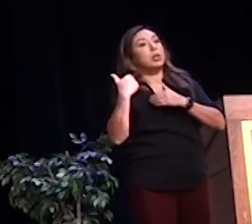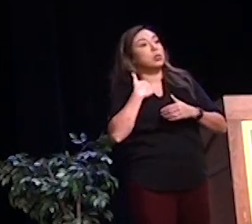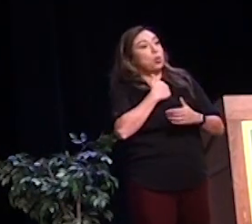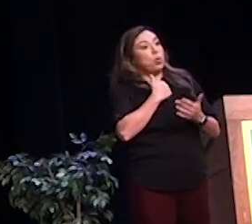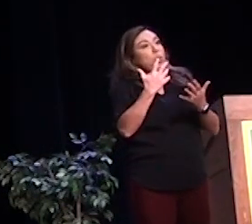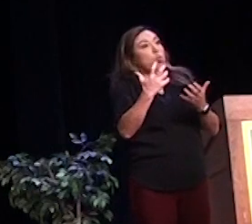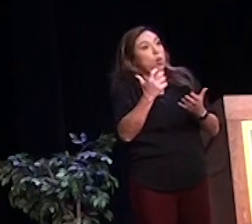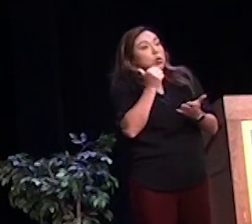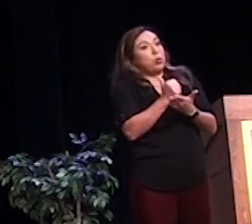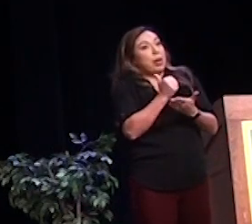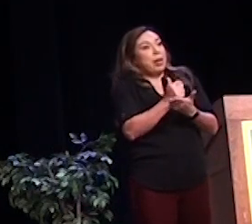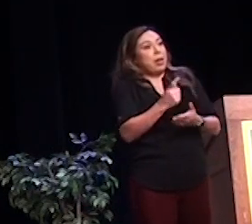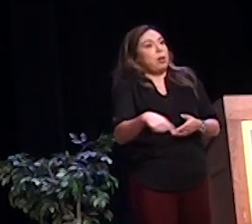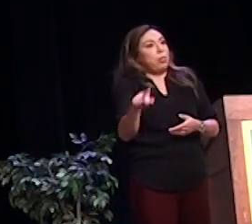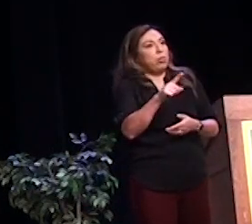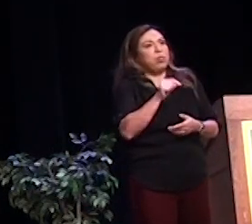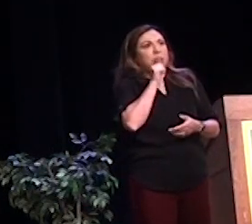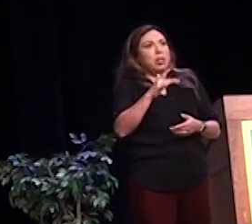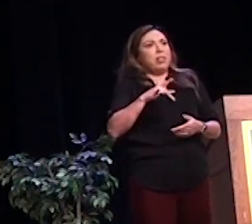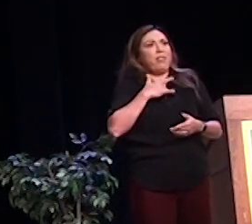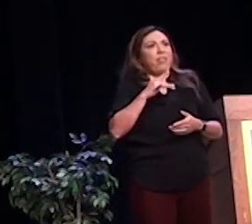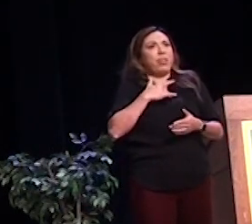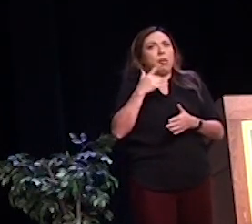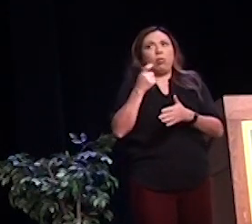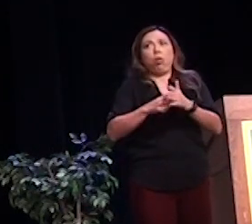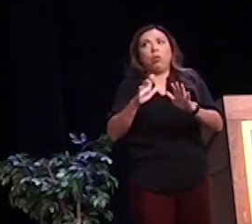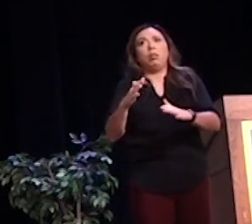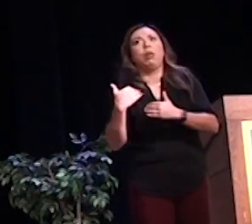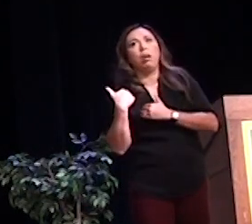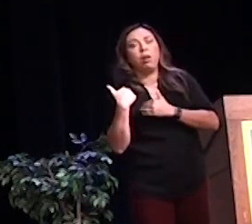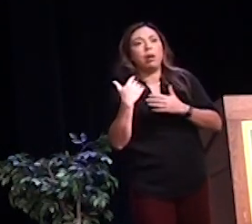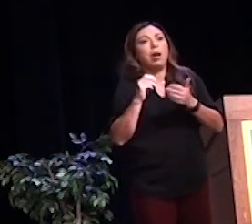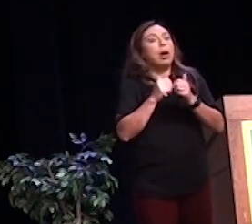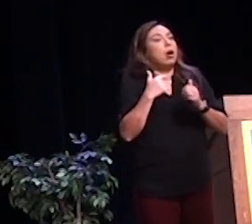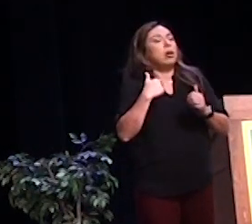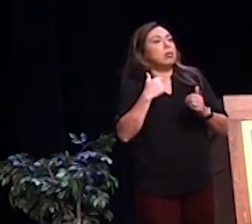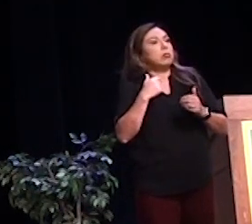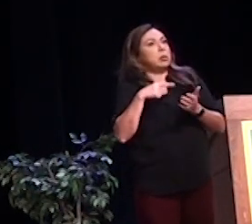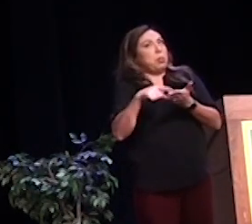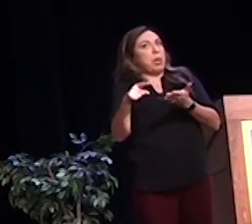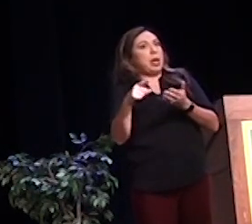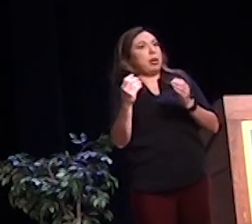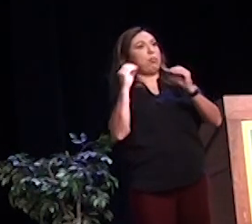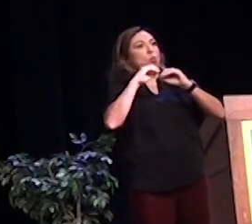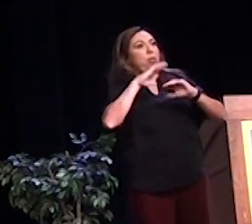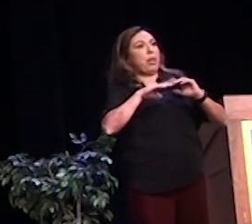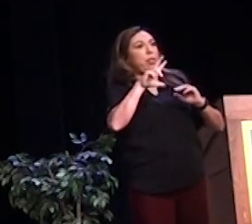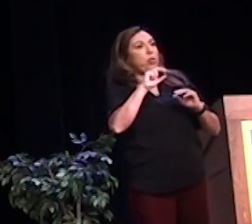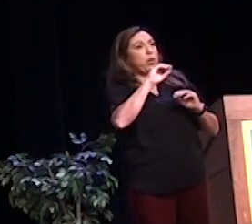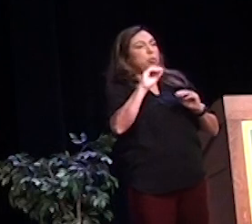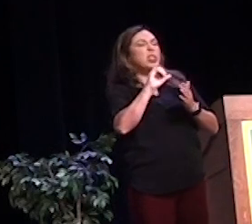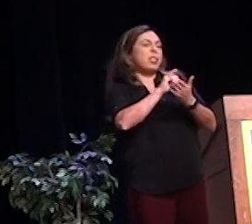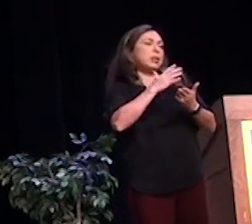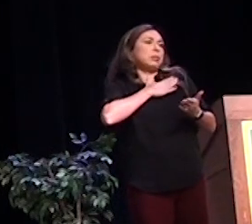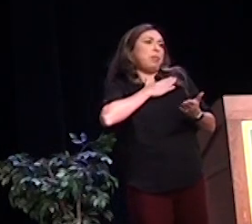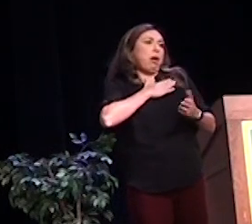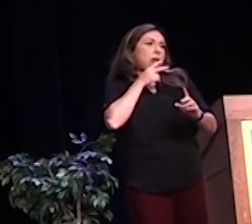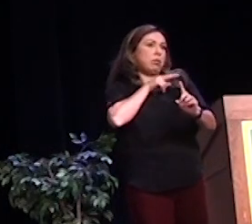help you not be cost burden or paying more than that, right? So that's kind of my stand, and I